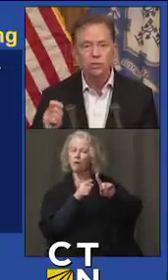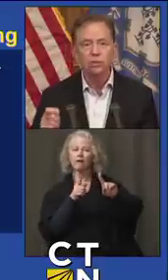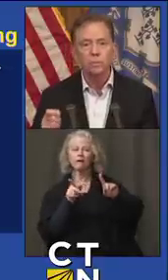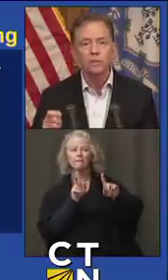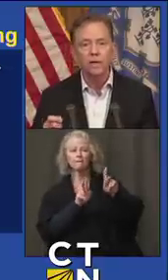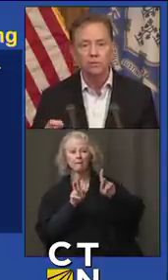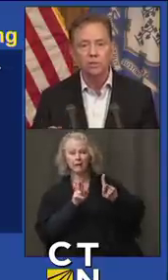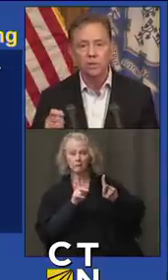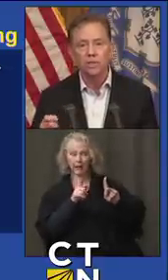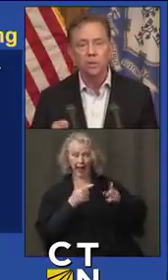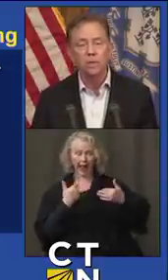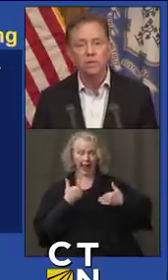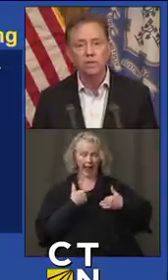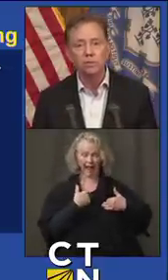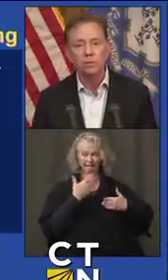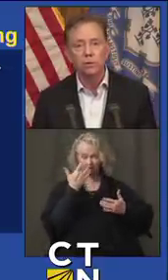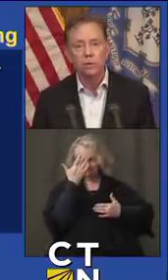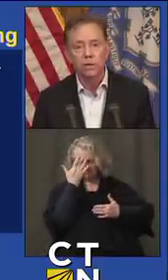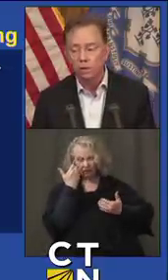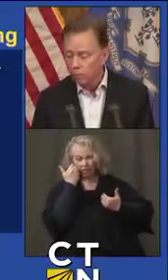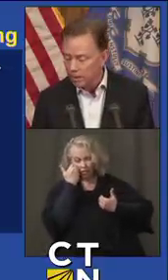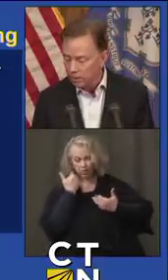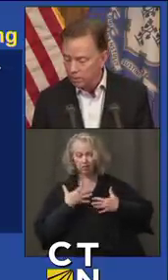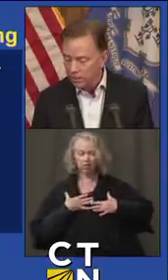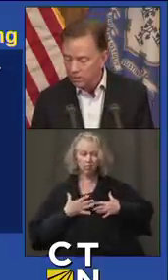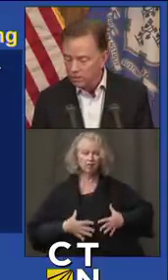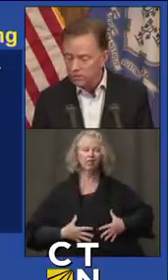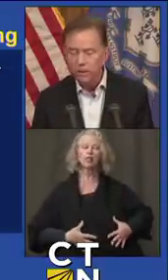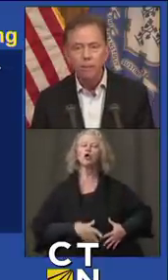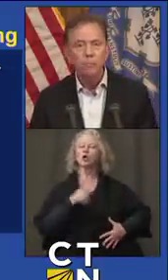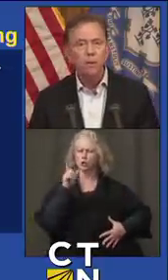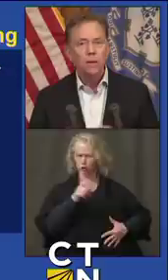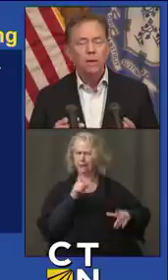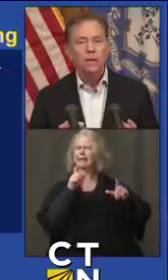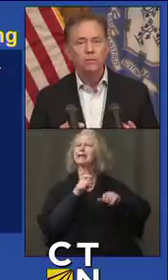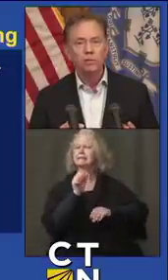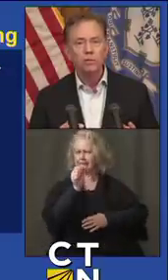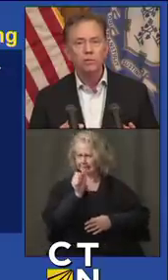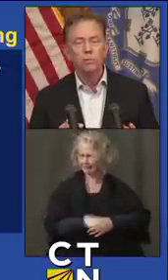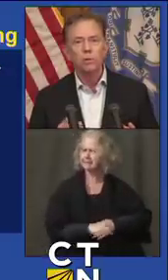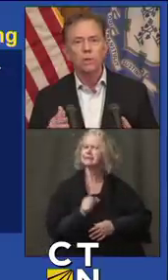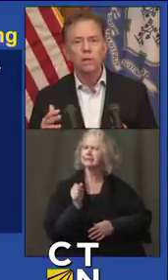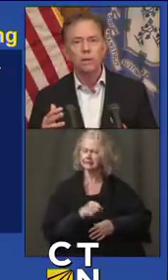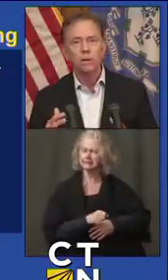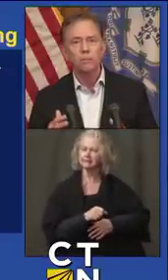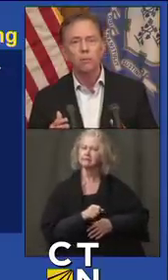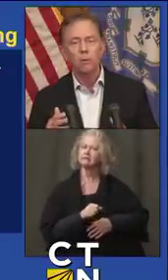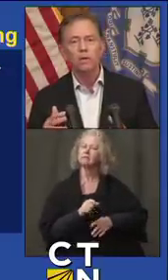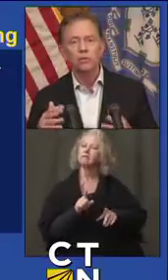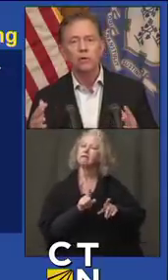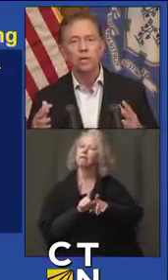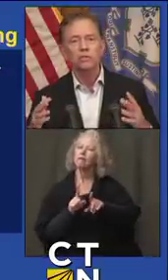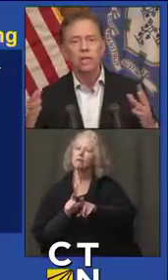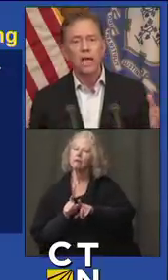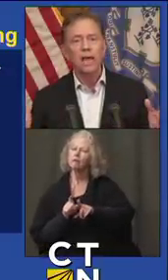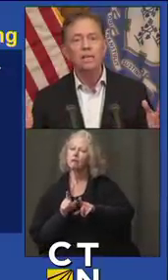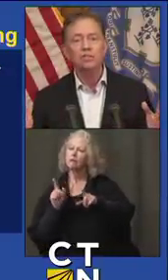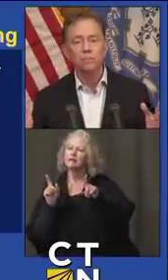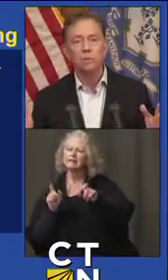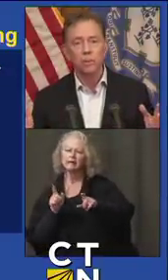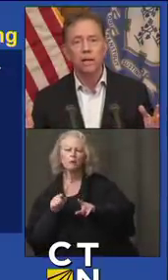patients should be tested. They should be tested on a regular basis. And just as importantly, we want to start